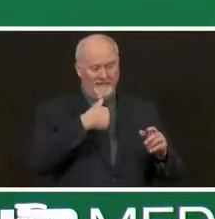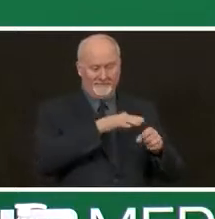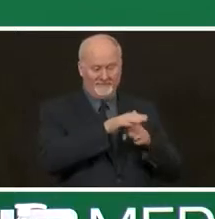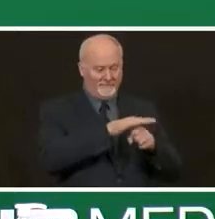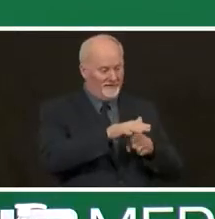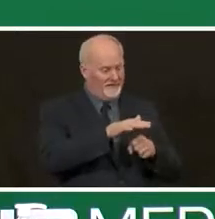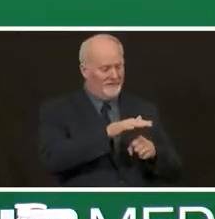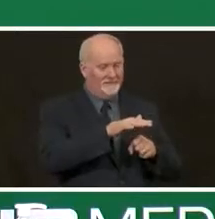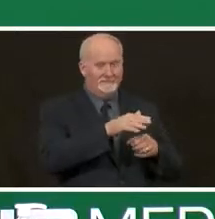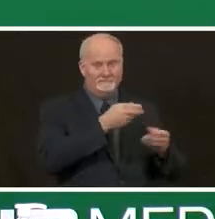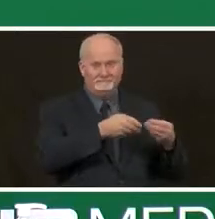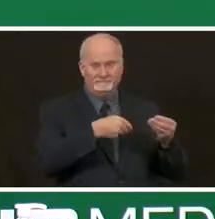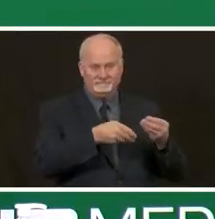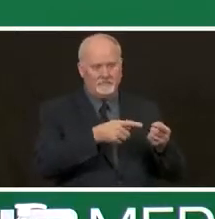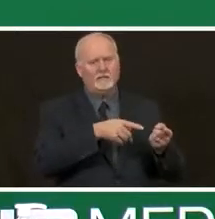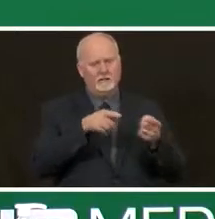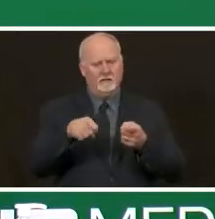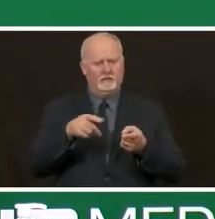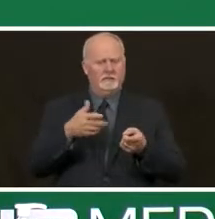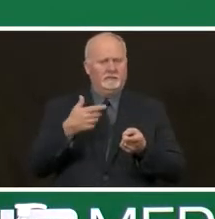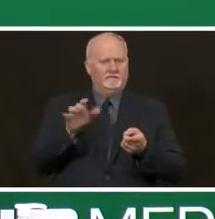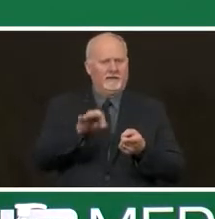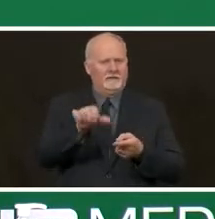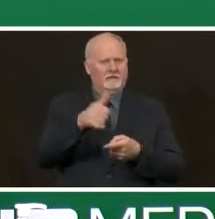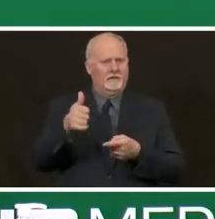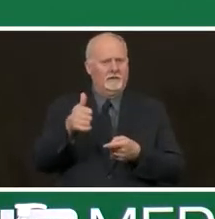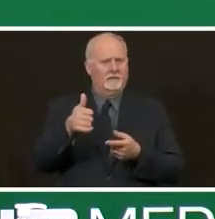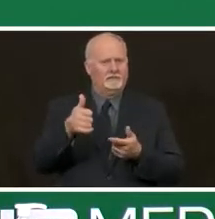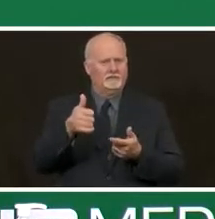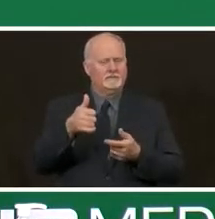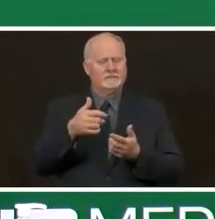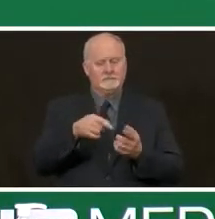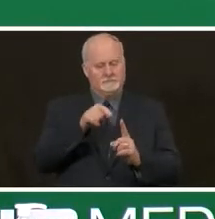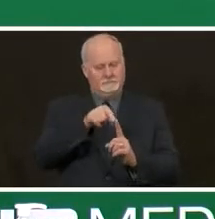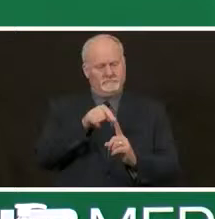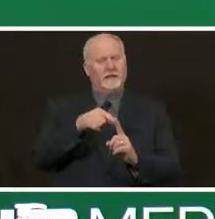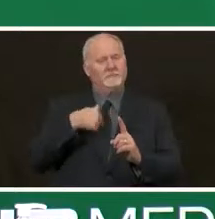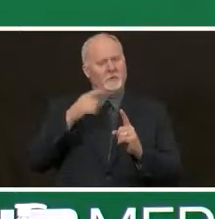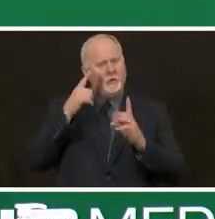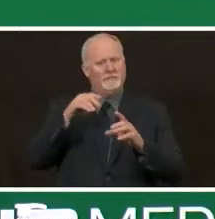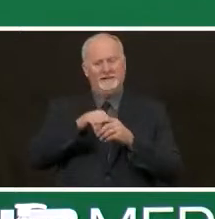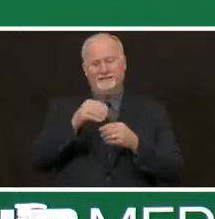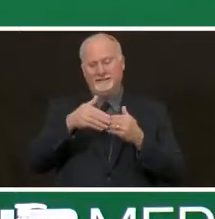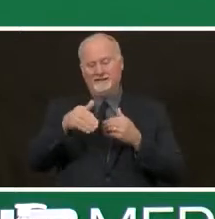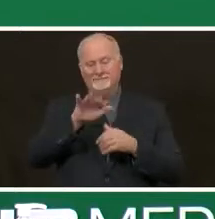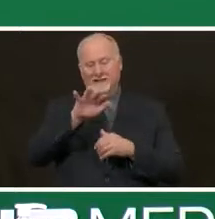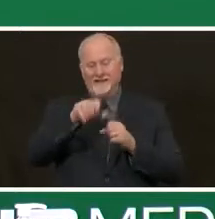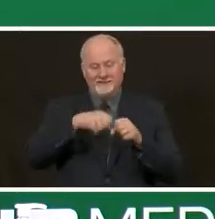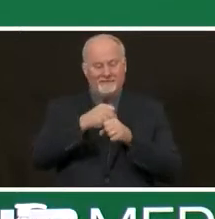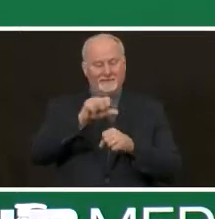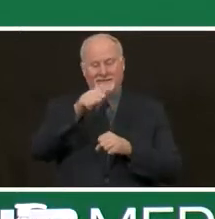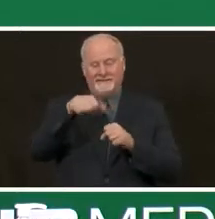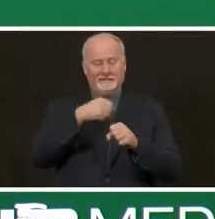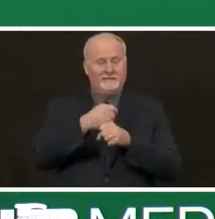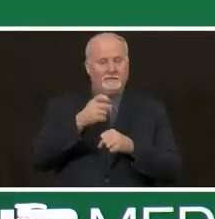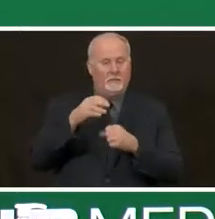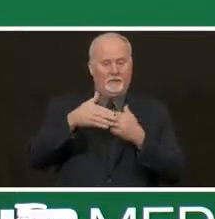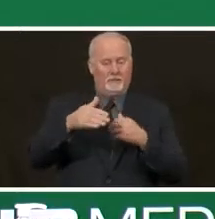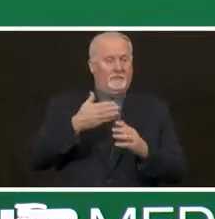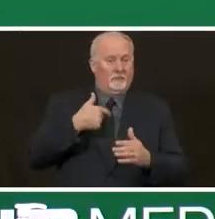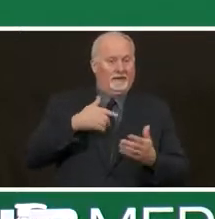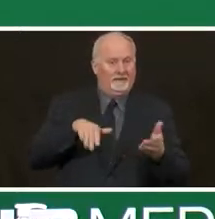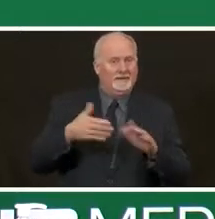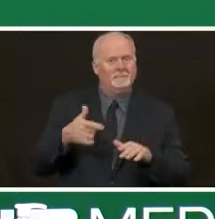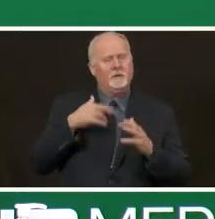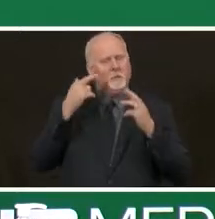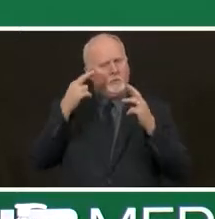is the answer. And it is my great hope that certainly in the next 5 to 10 years, and if not by then, during my lifetime, that xenotransplantation becomes